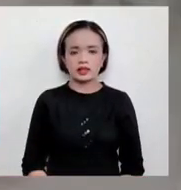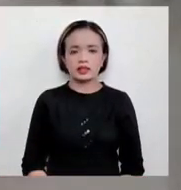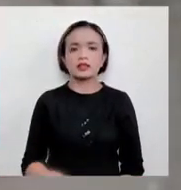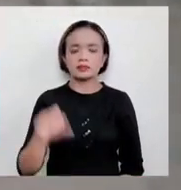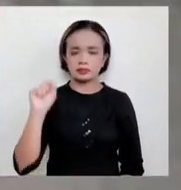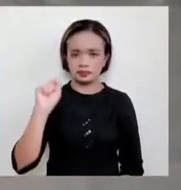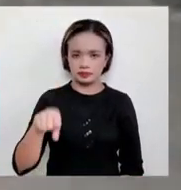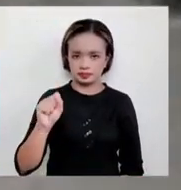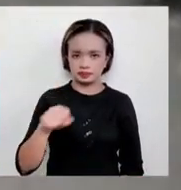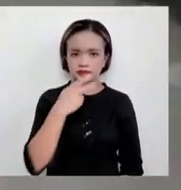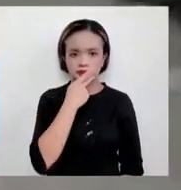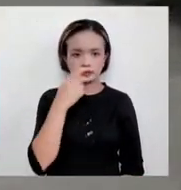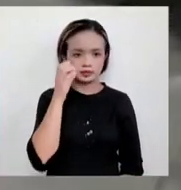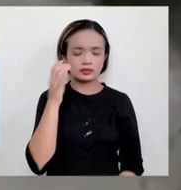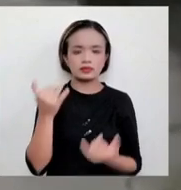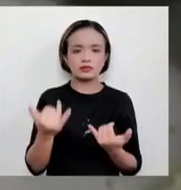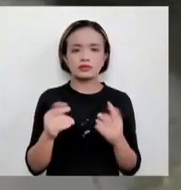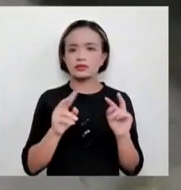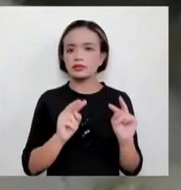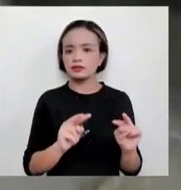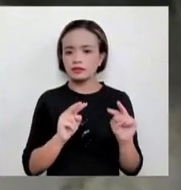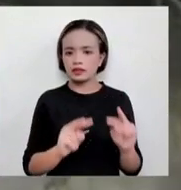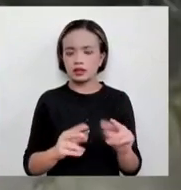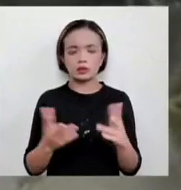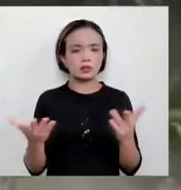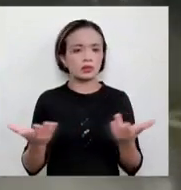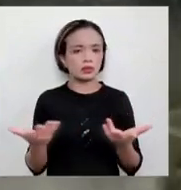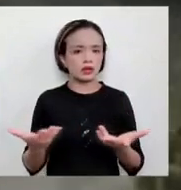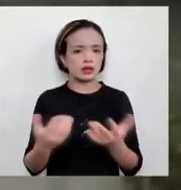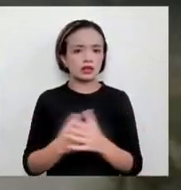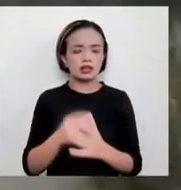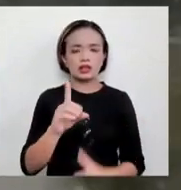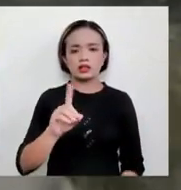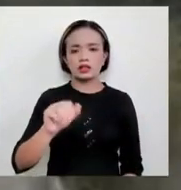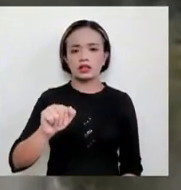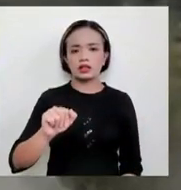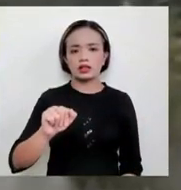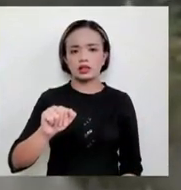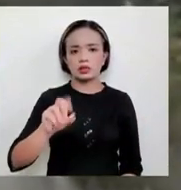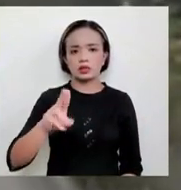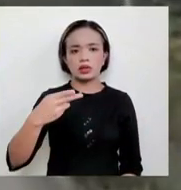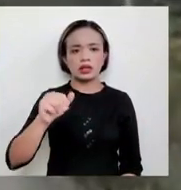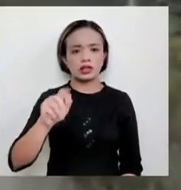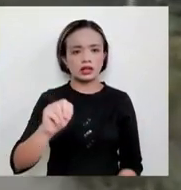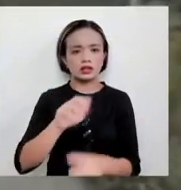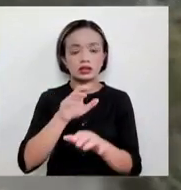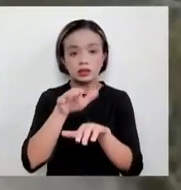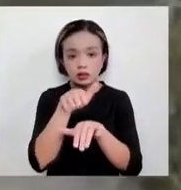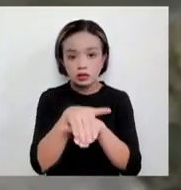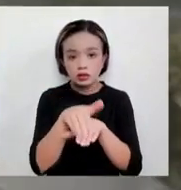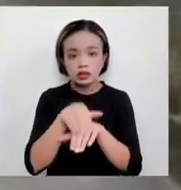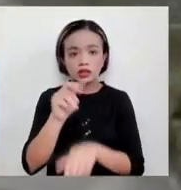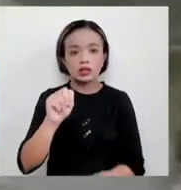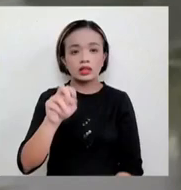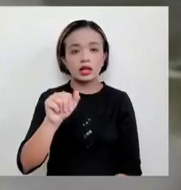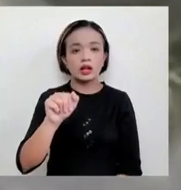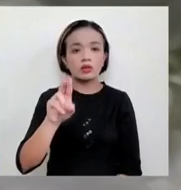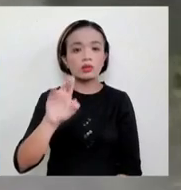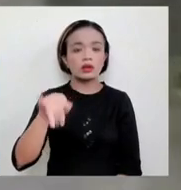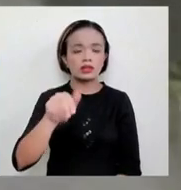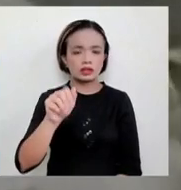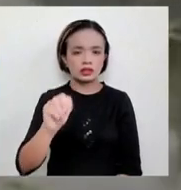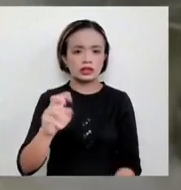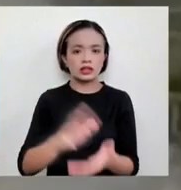Carmina, we are monitoring the situation in the town of Nauhan in Oriental Mindoro after the Magasawan Tubig River, one of the major rivers